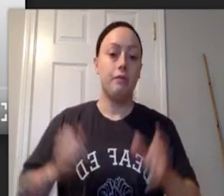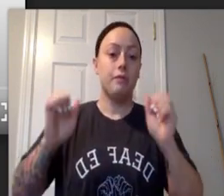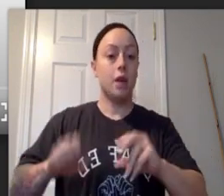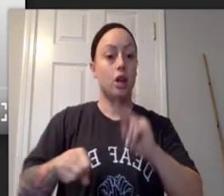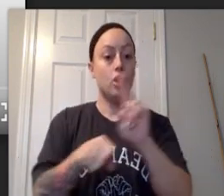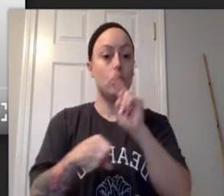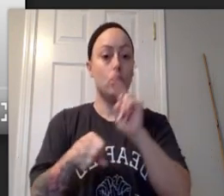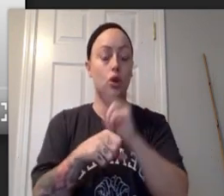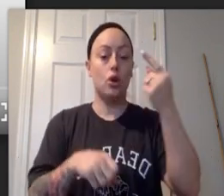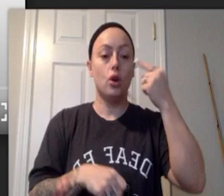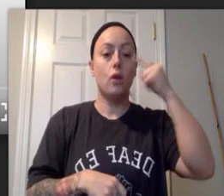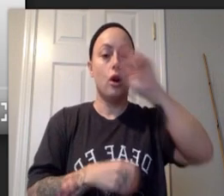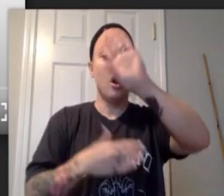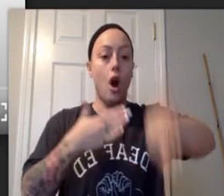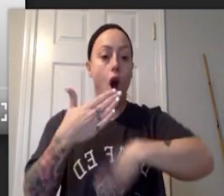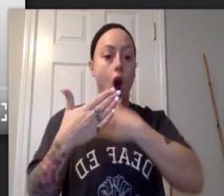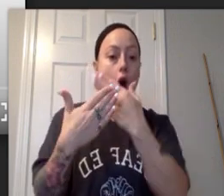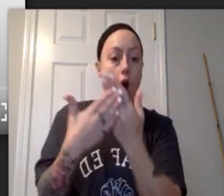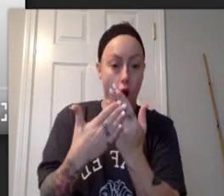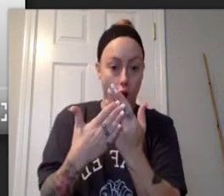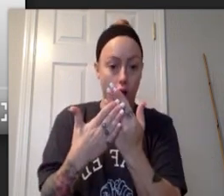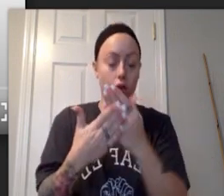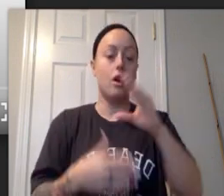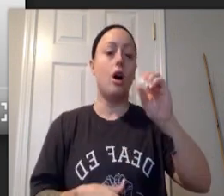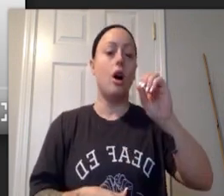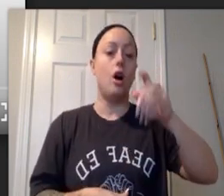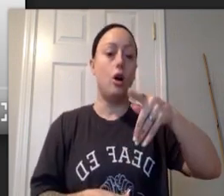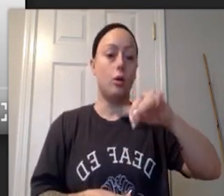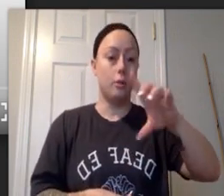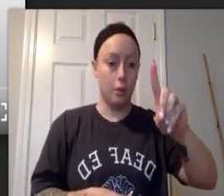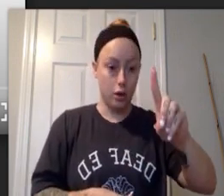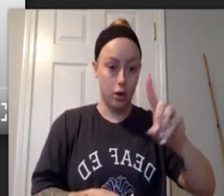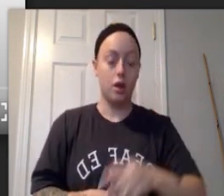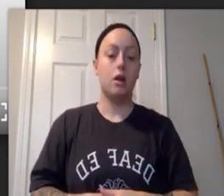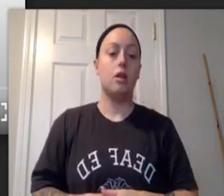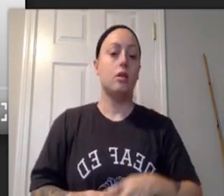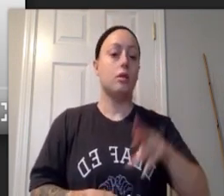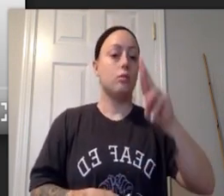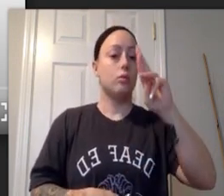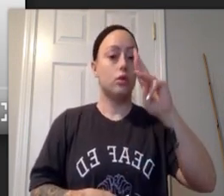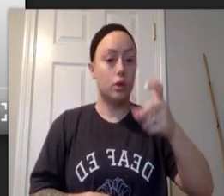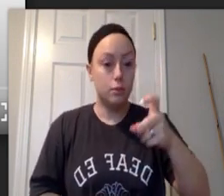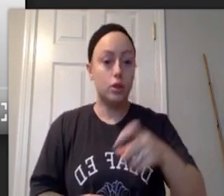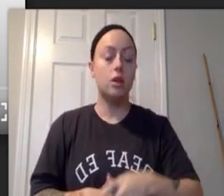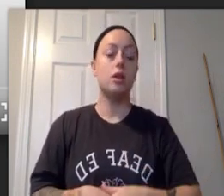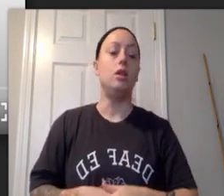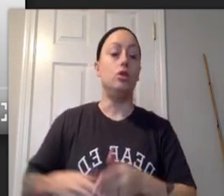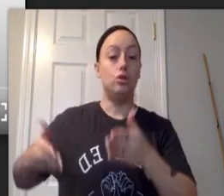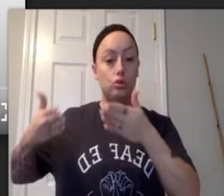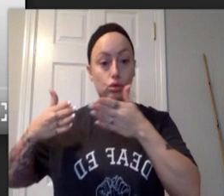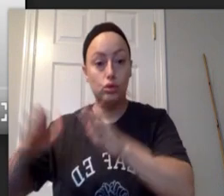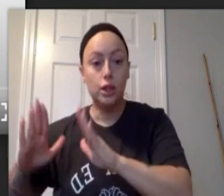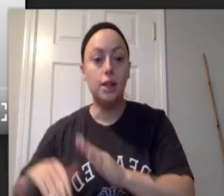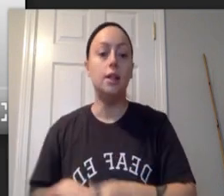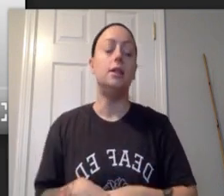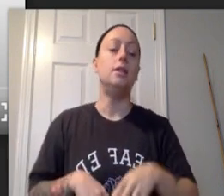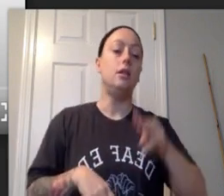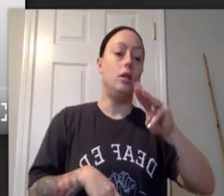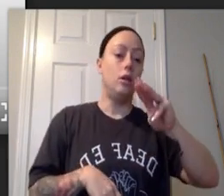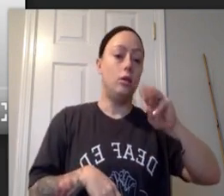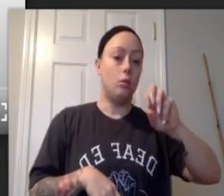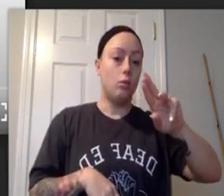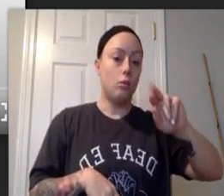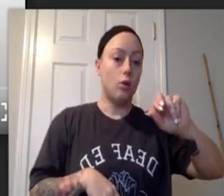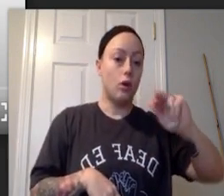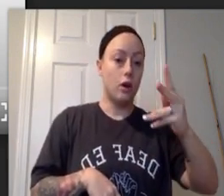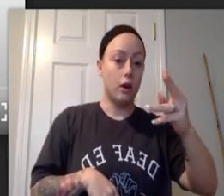other contaminants that we're seeing like pyros and nitazines, prescription opioids like morphine, oxycodone, any prescription pills